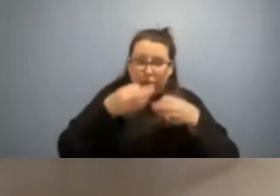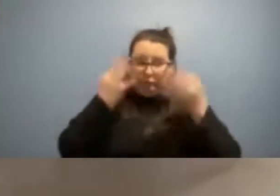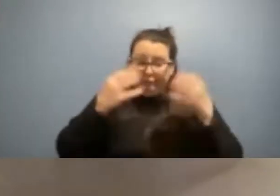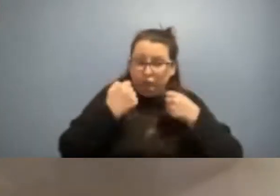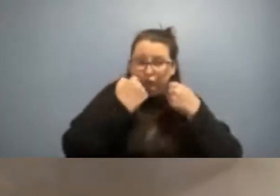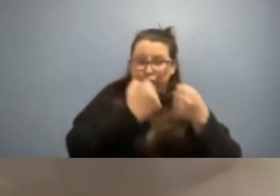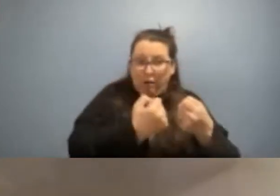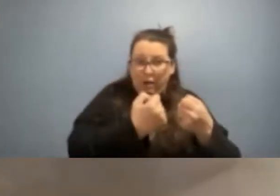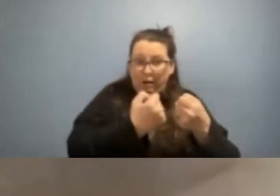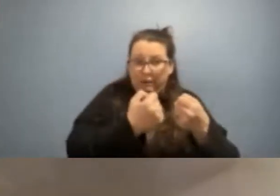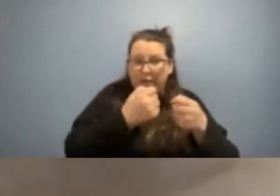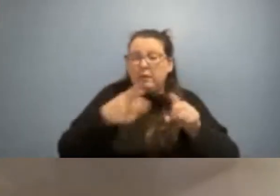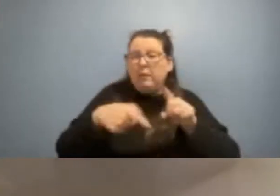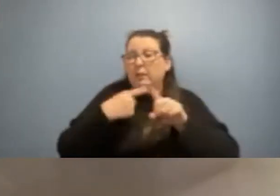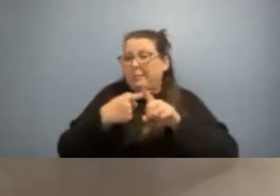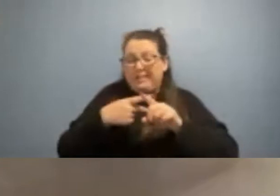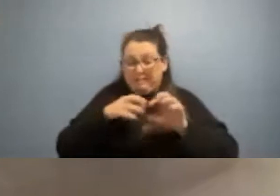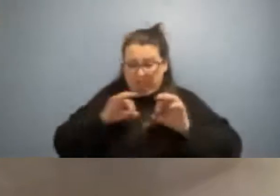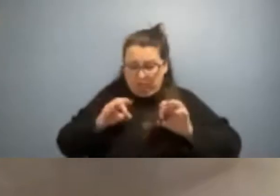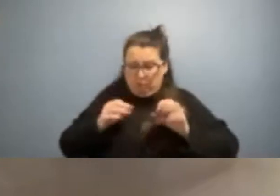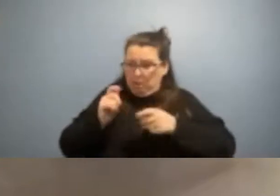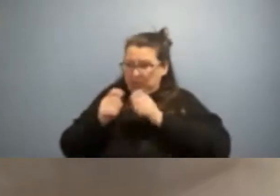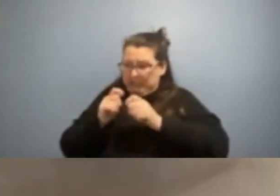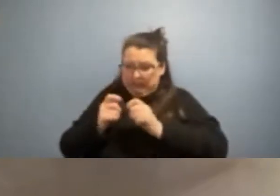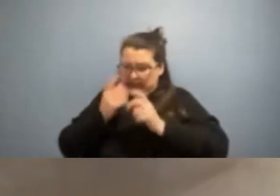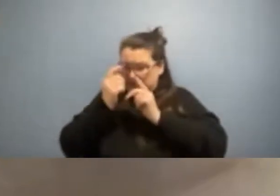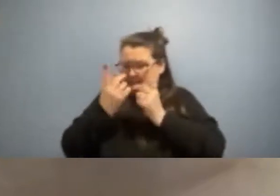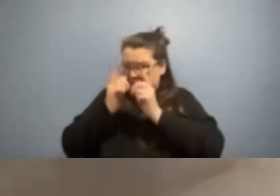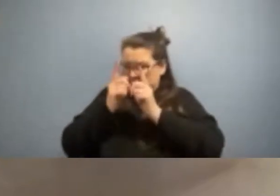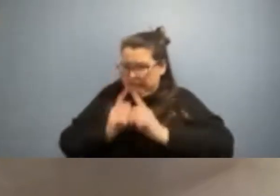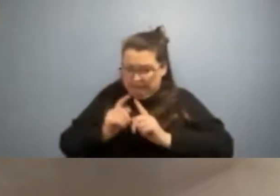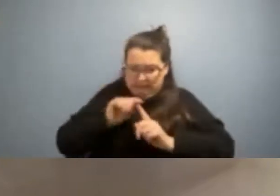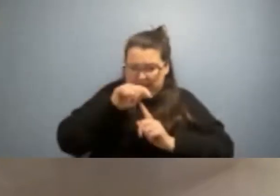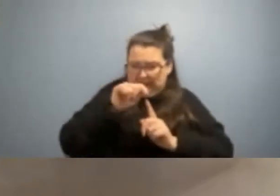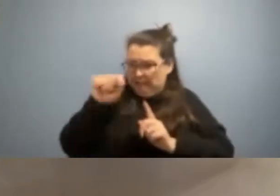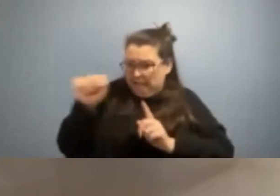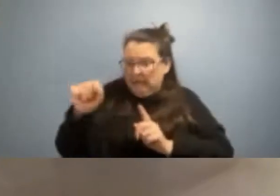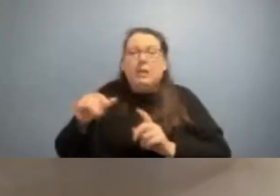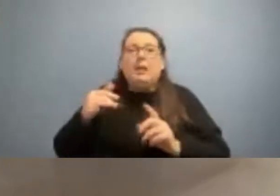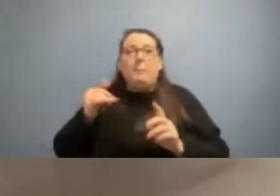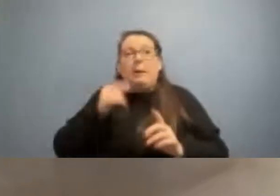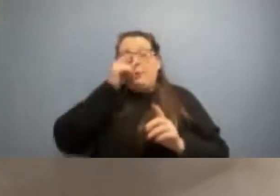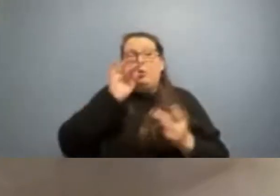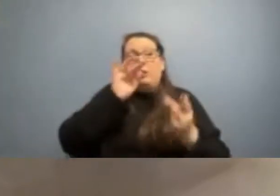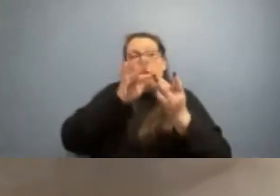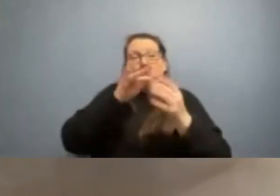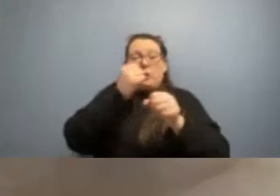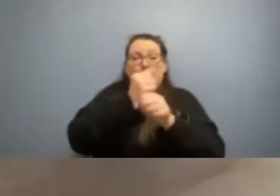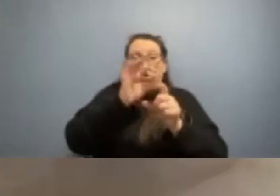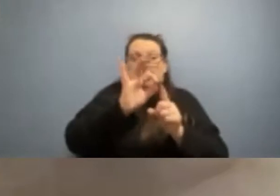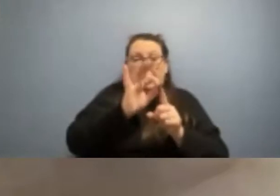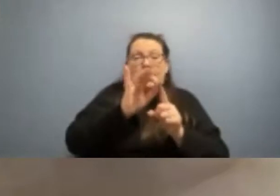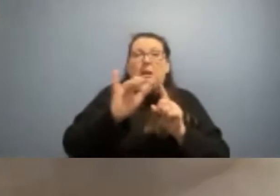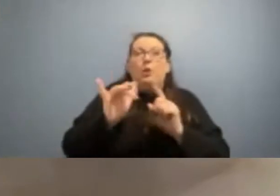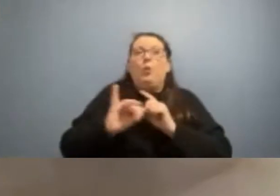no walk-up site near your home, that you could contact potentially your GP, your local GP, or your